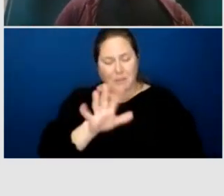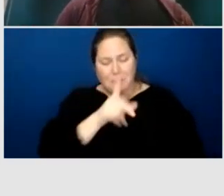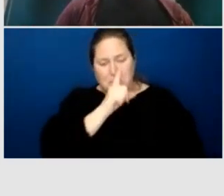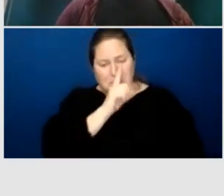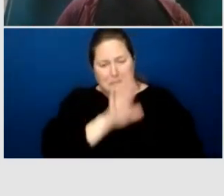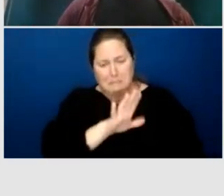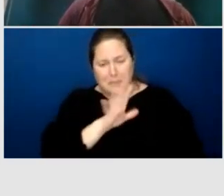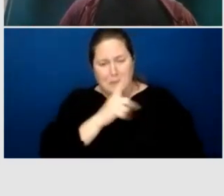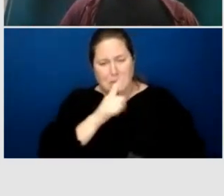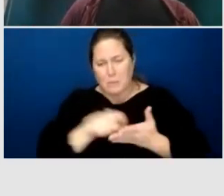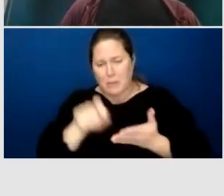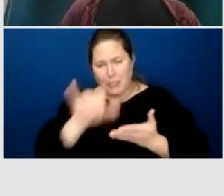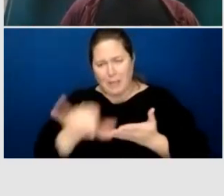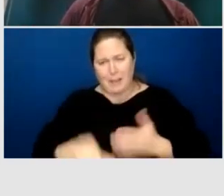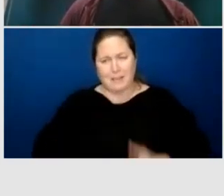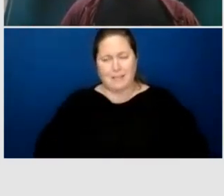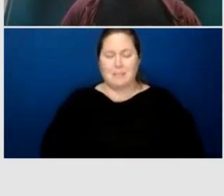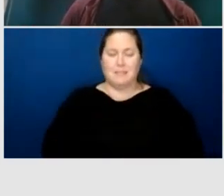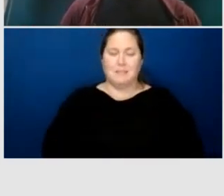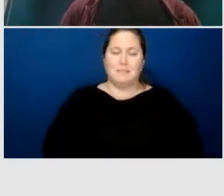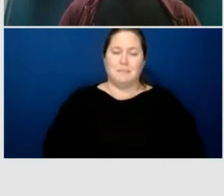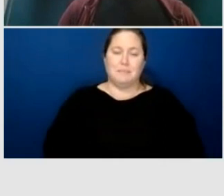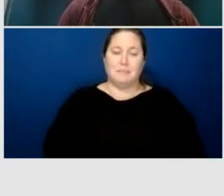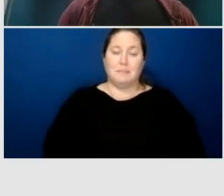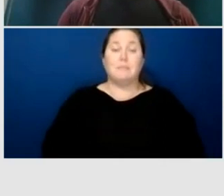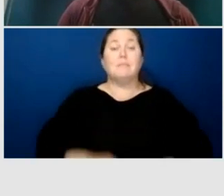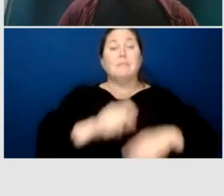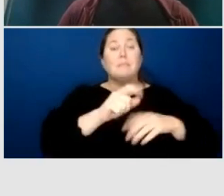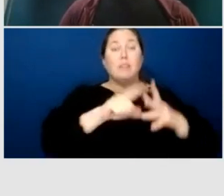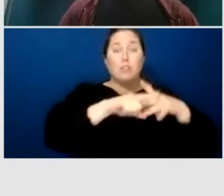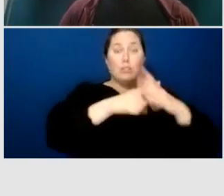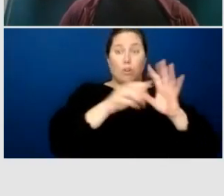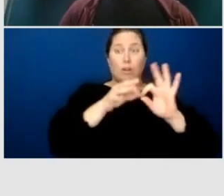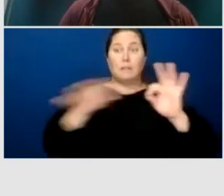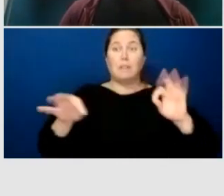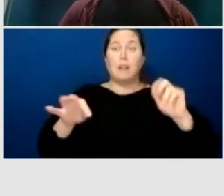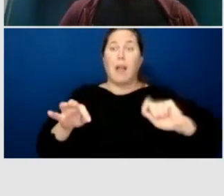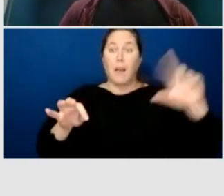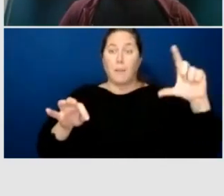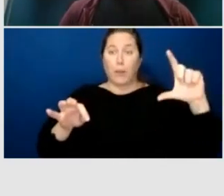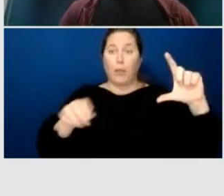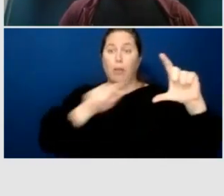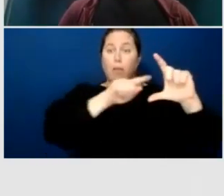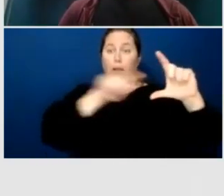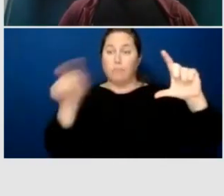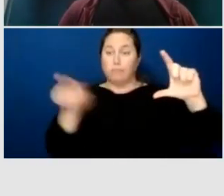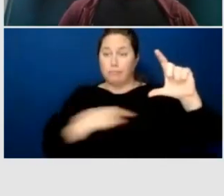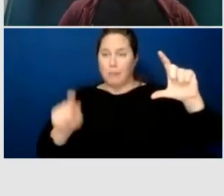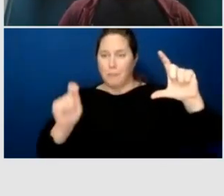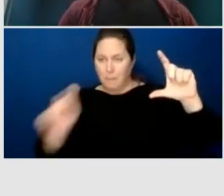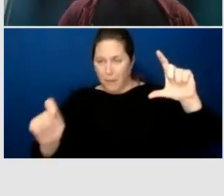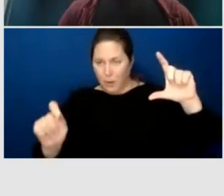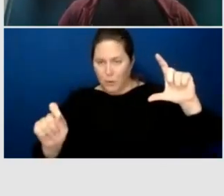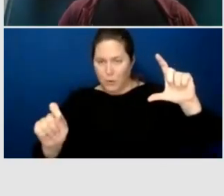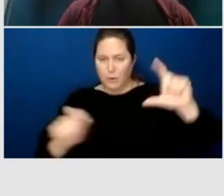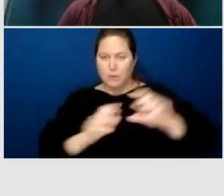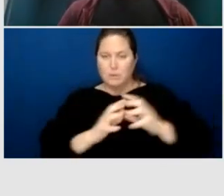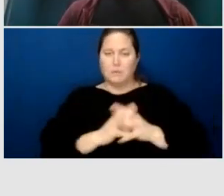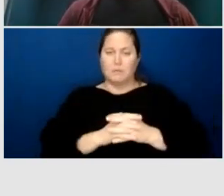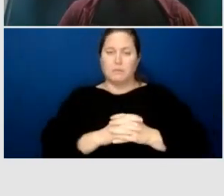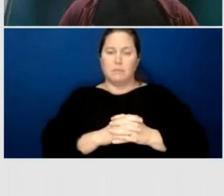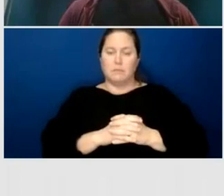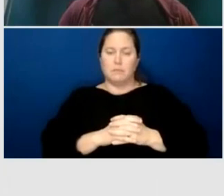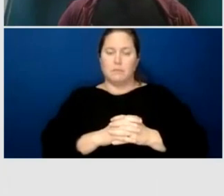here. And we're seeing a capital letter to start the sentence, a period at the end of the sentence. You know, teachers, are you seeing too much